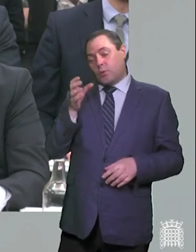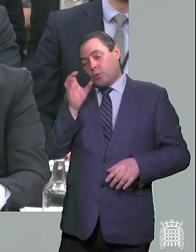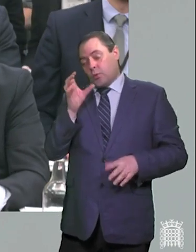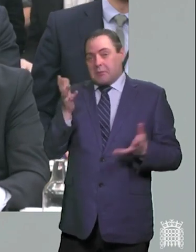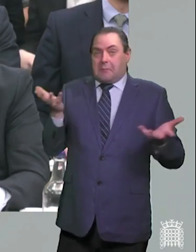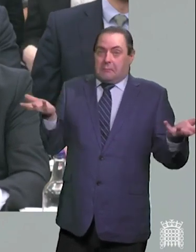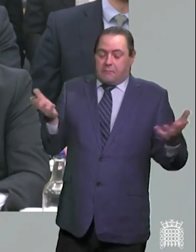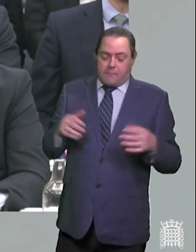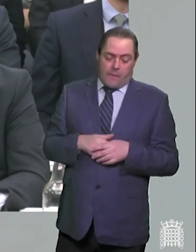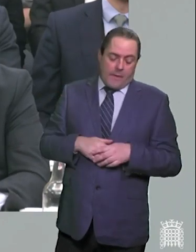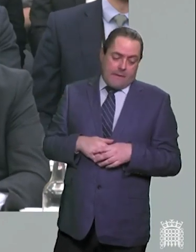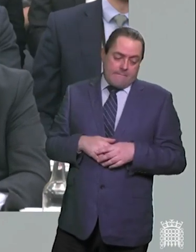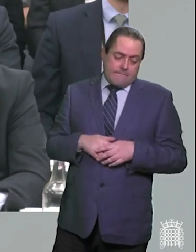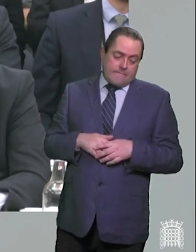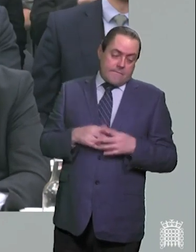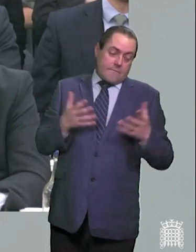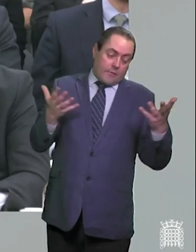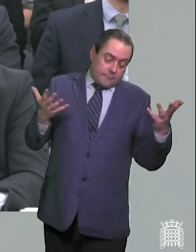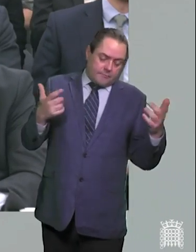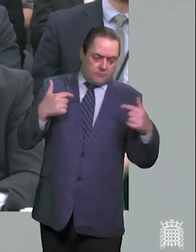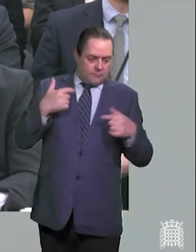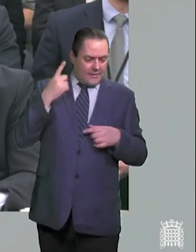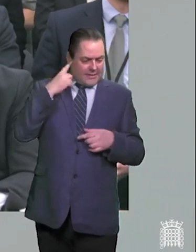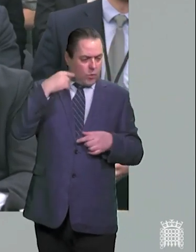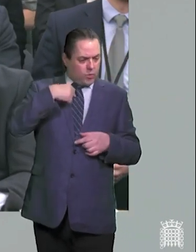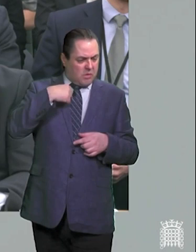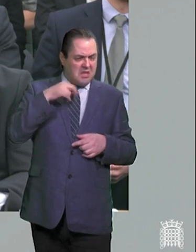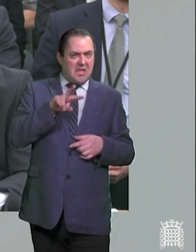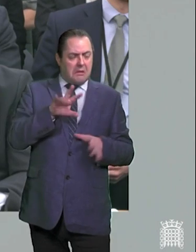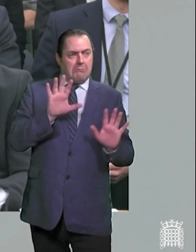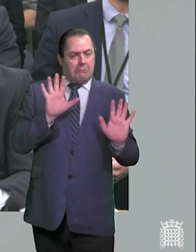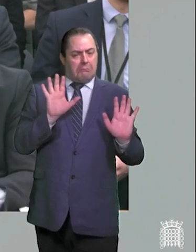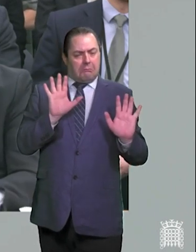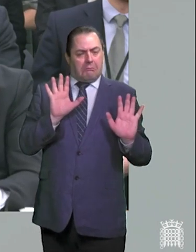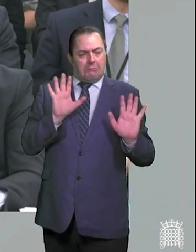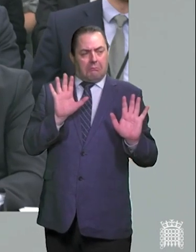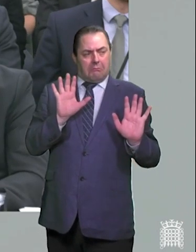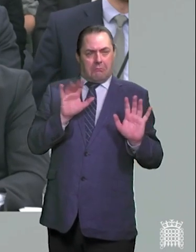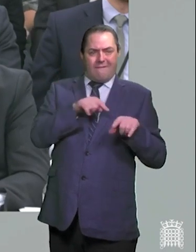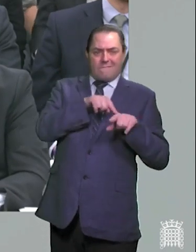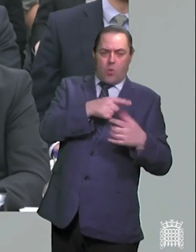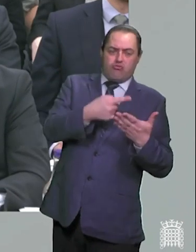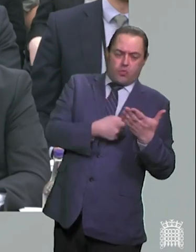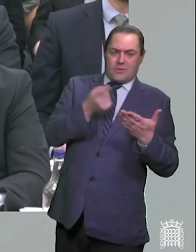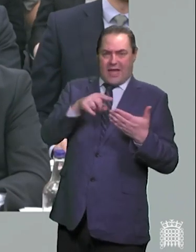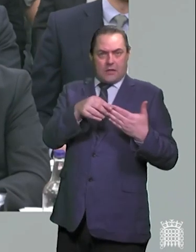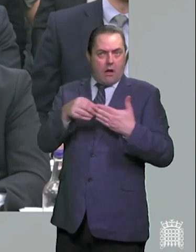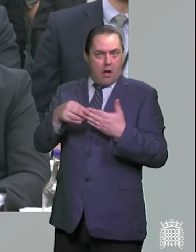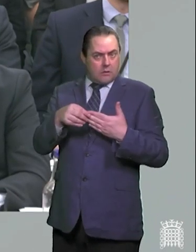And I concluded that it sounded to me as though that event was within both the rules and the